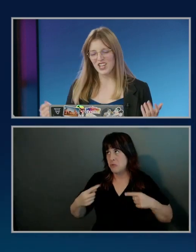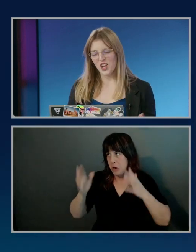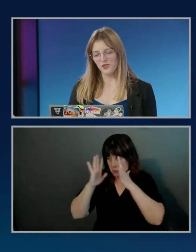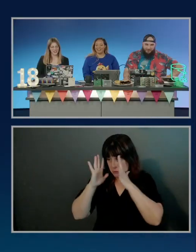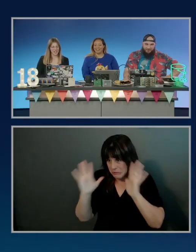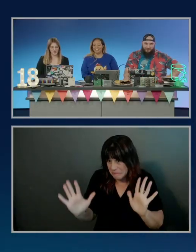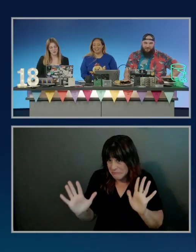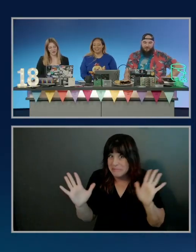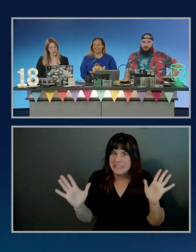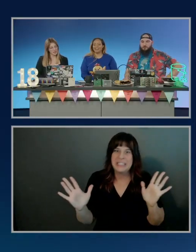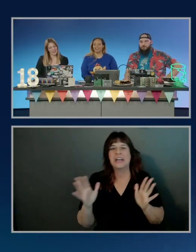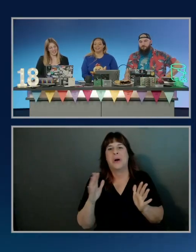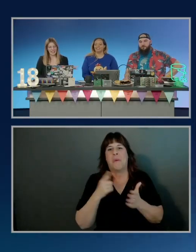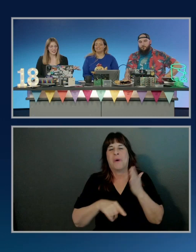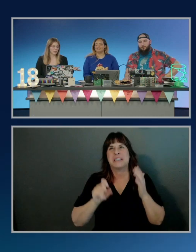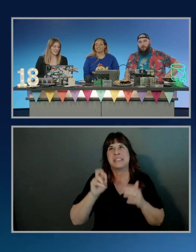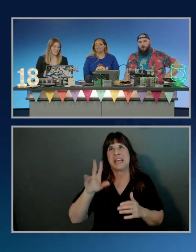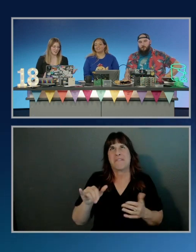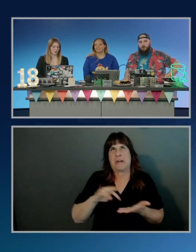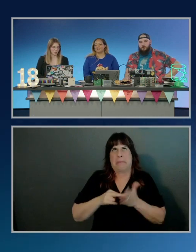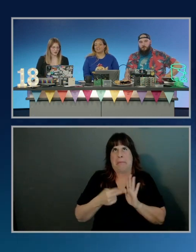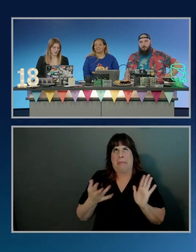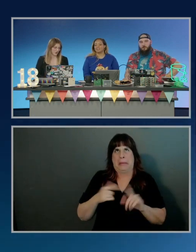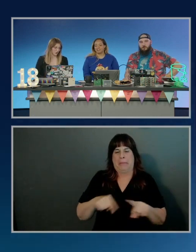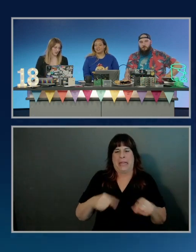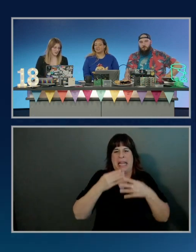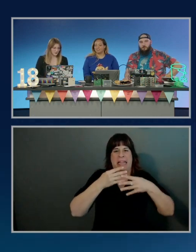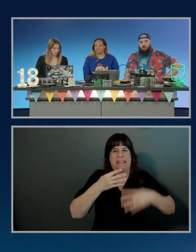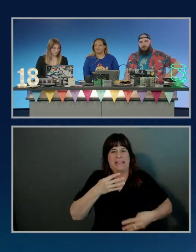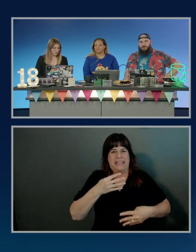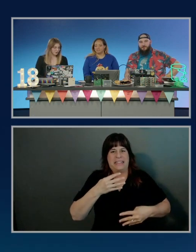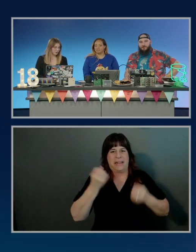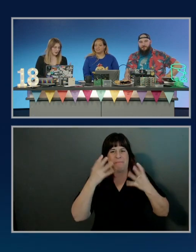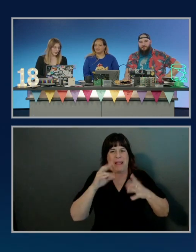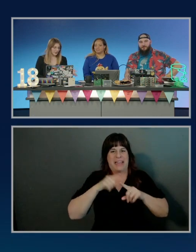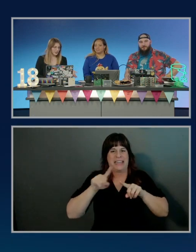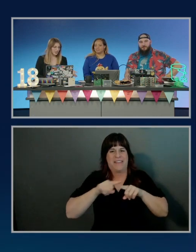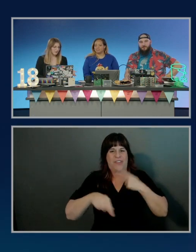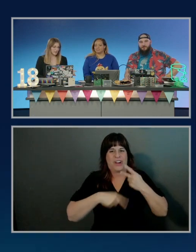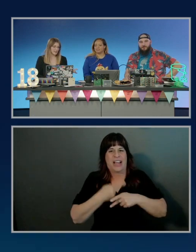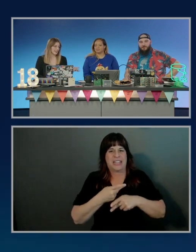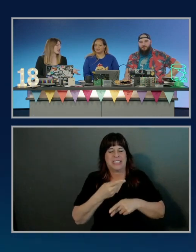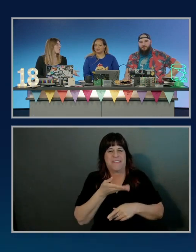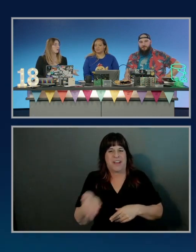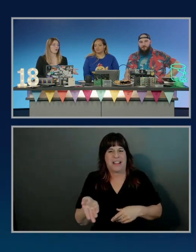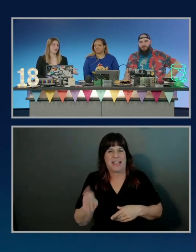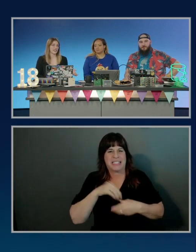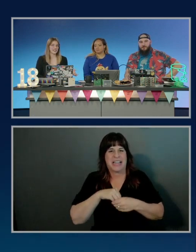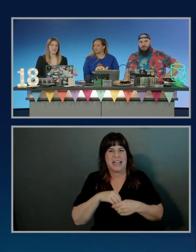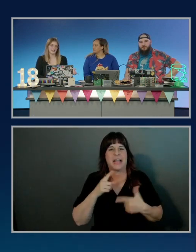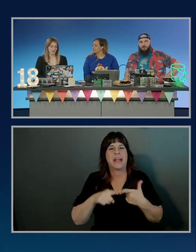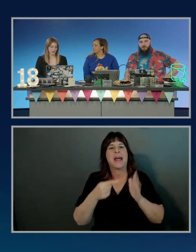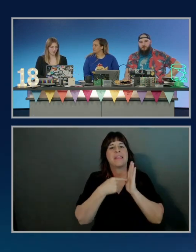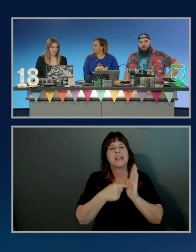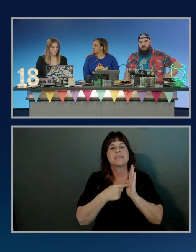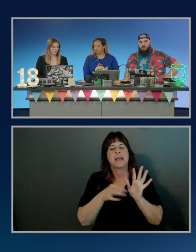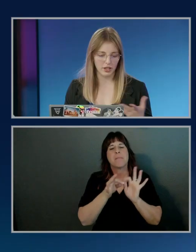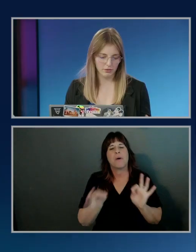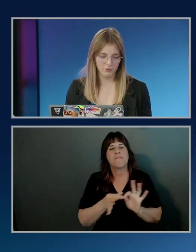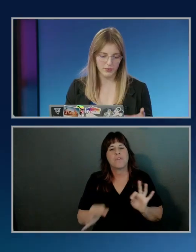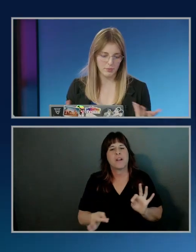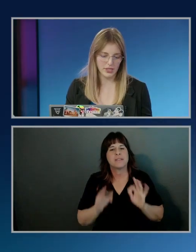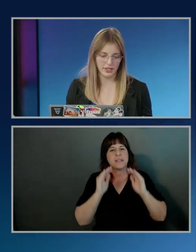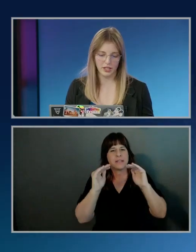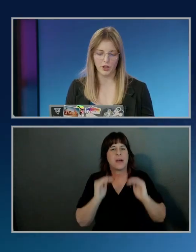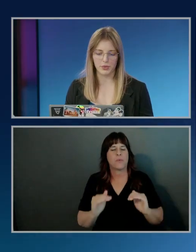find what a savory pie was. It ended up listing all sorts of ingredients. And then we have these example phrases down here